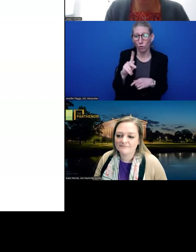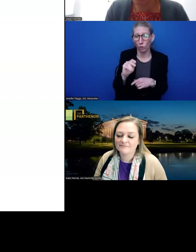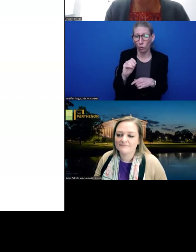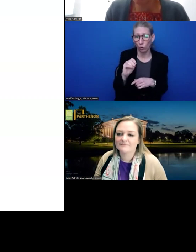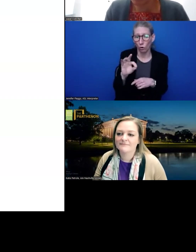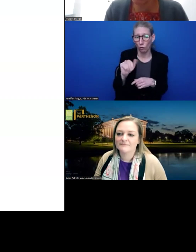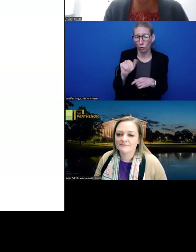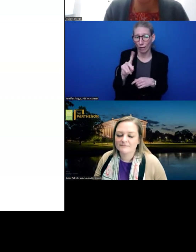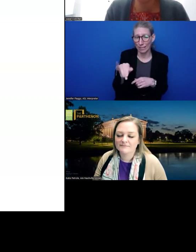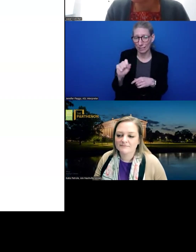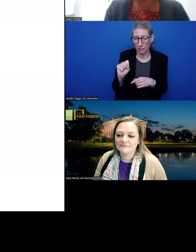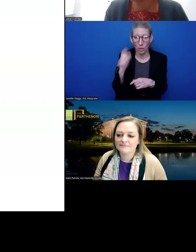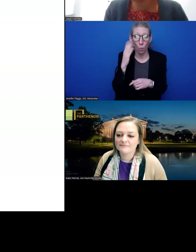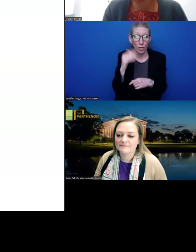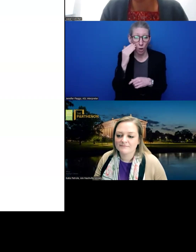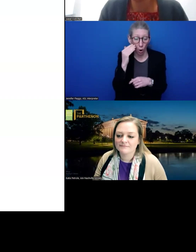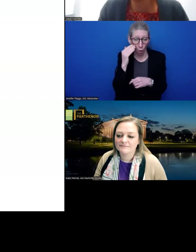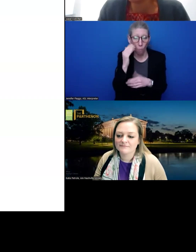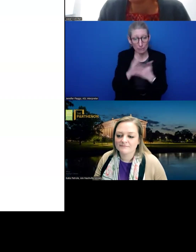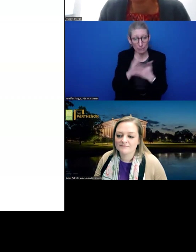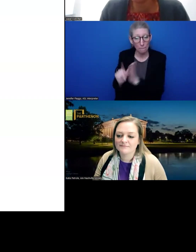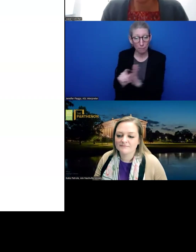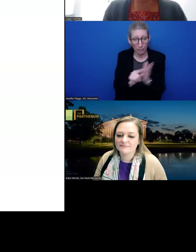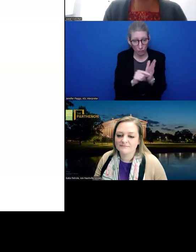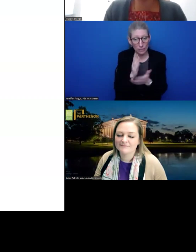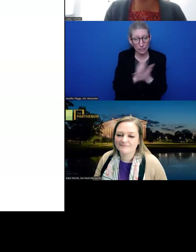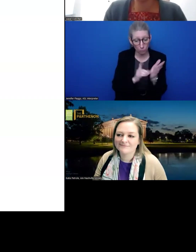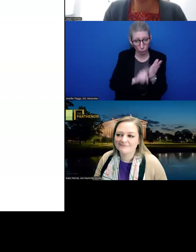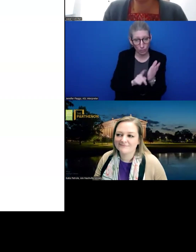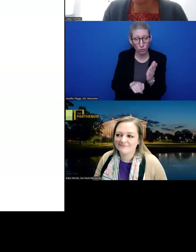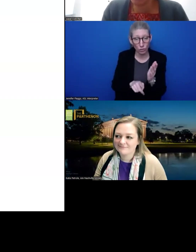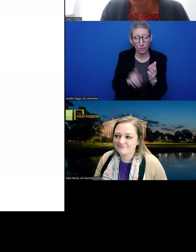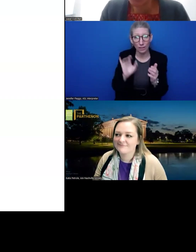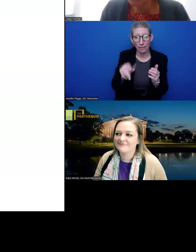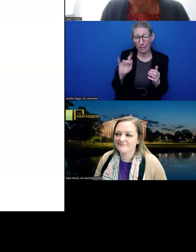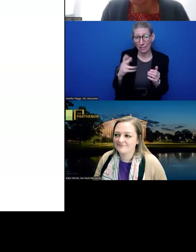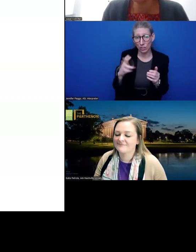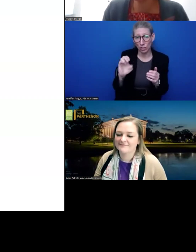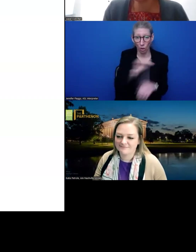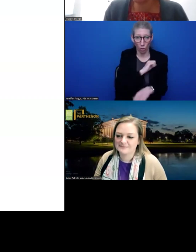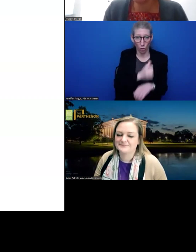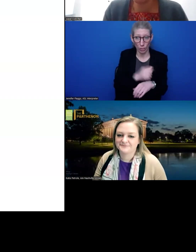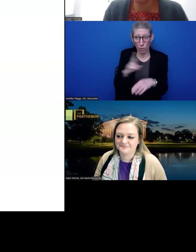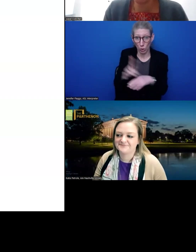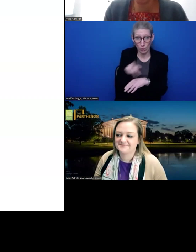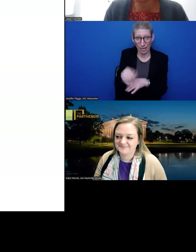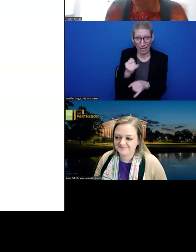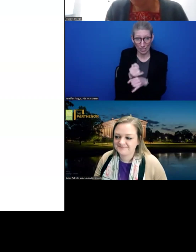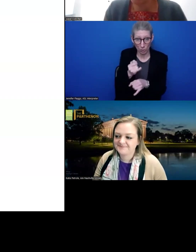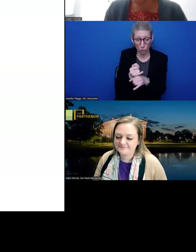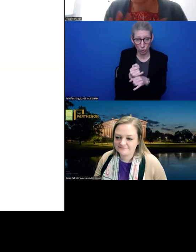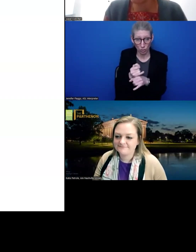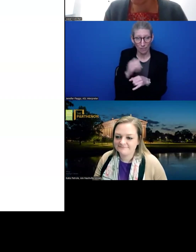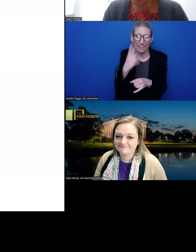different publications and research that basically the K'iche authorities use this institution, this